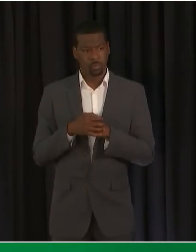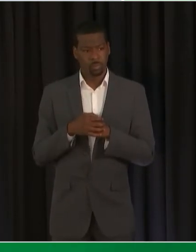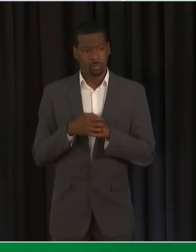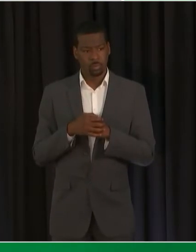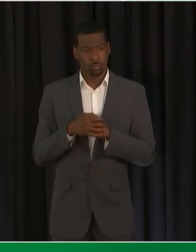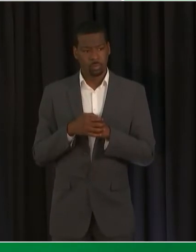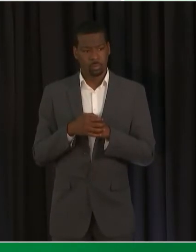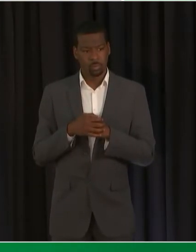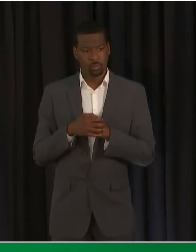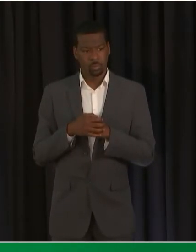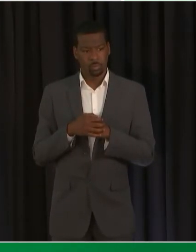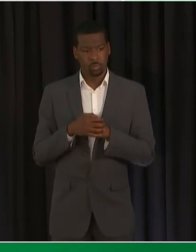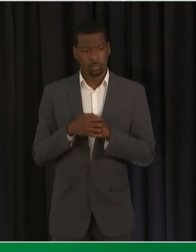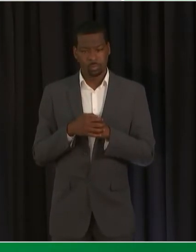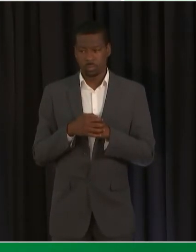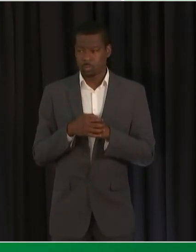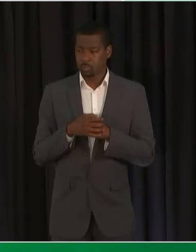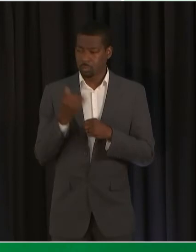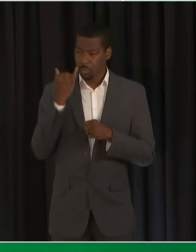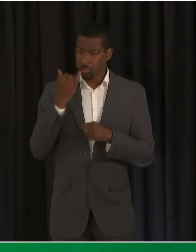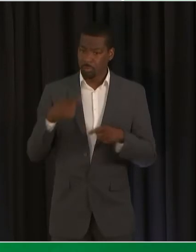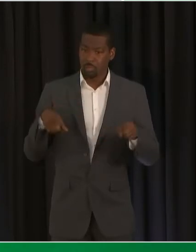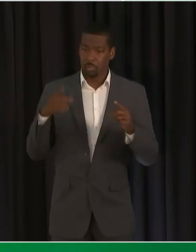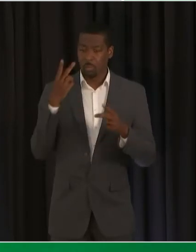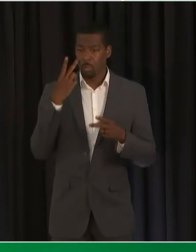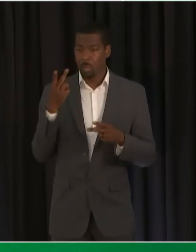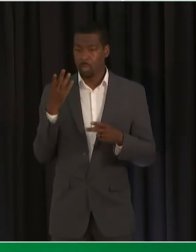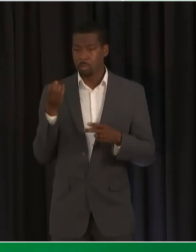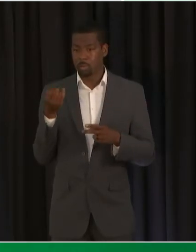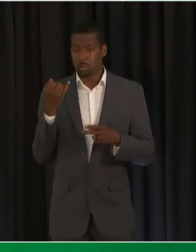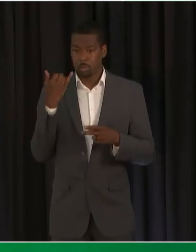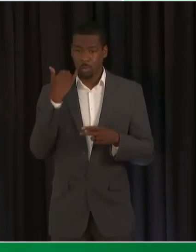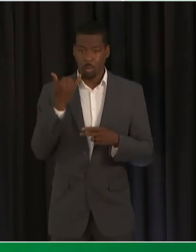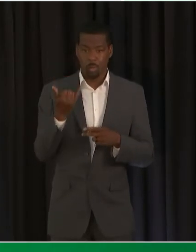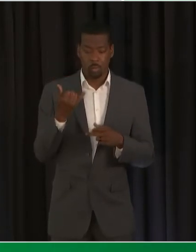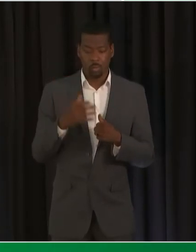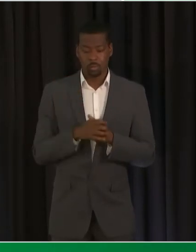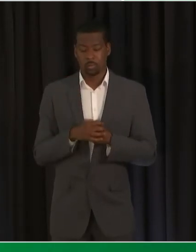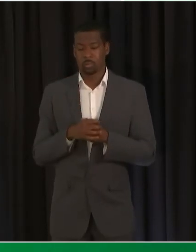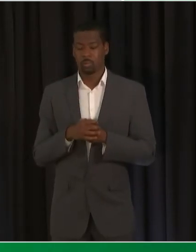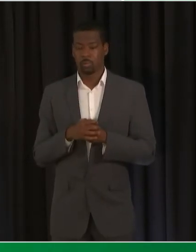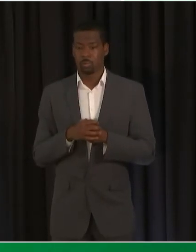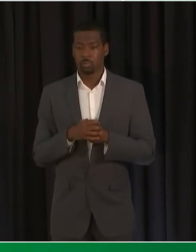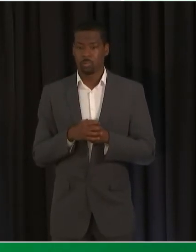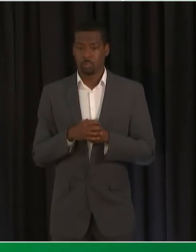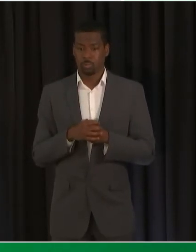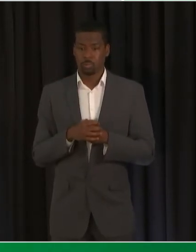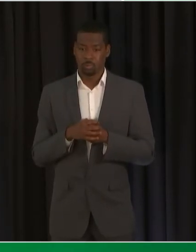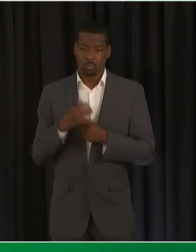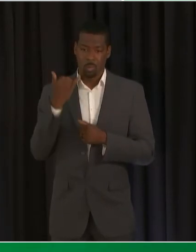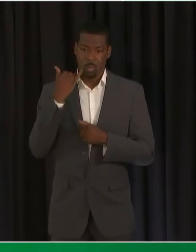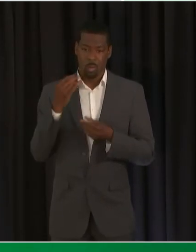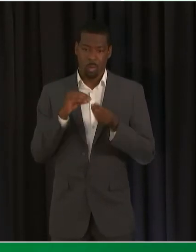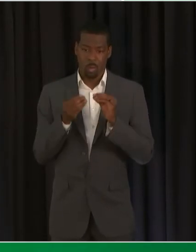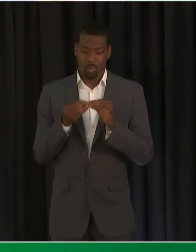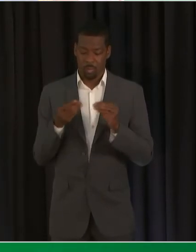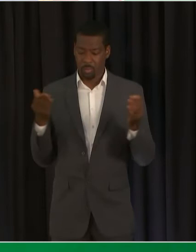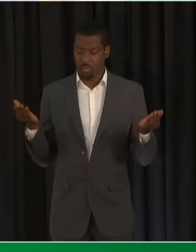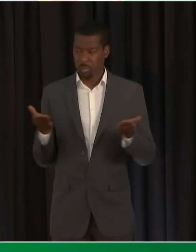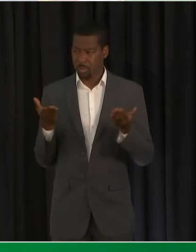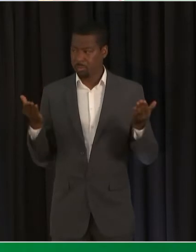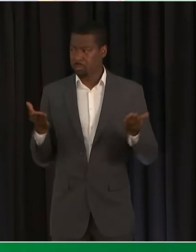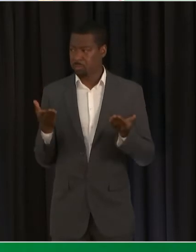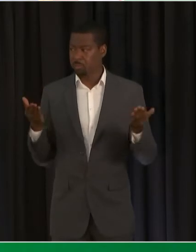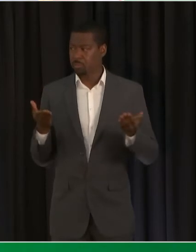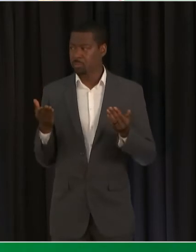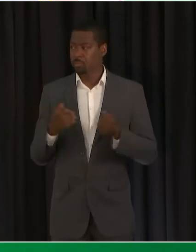We're going to also ask that if those who are watching want to ask a question, they could do it also by calling our hotline right now that we